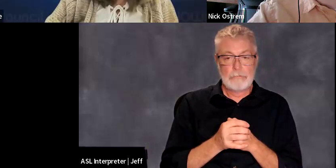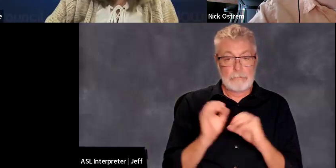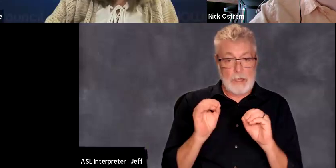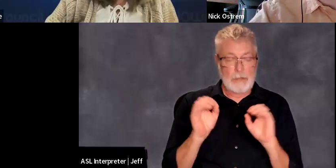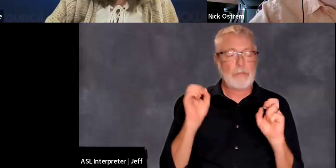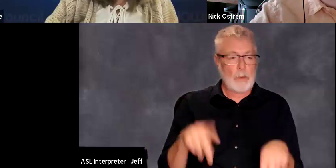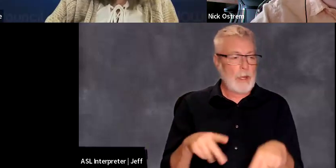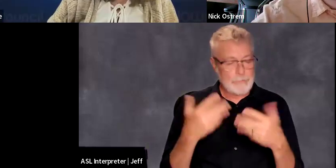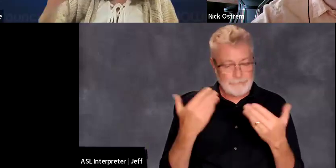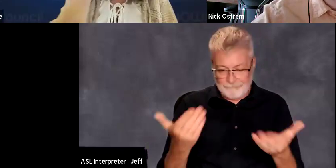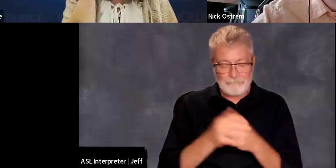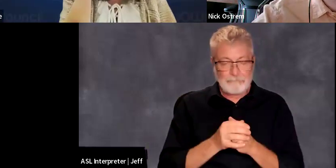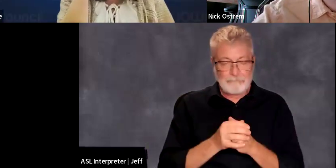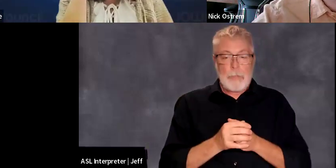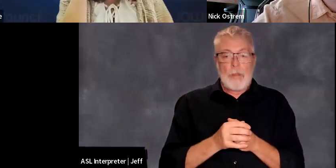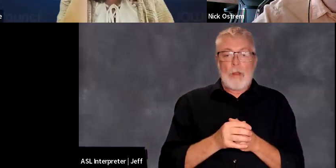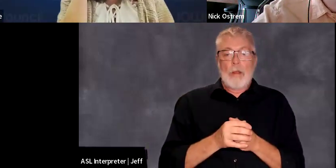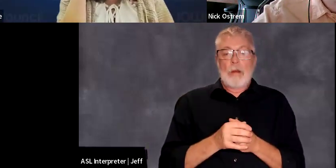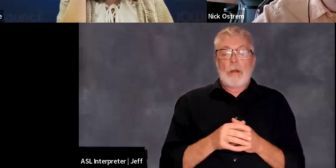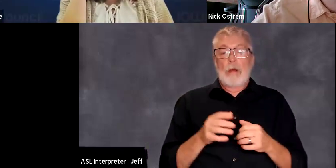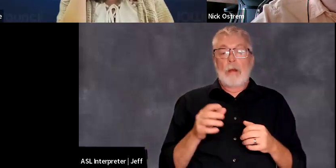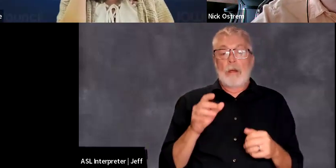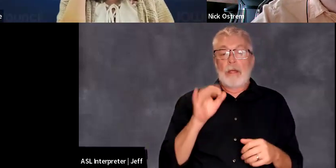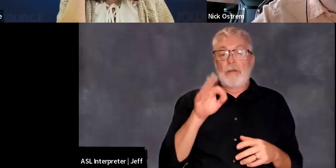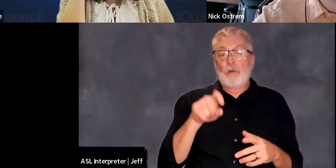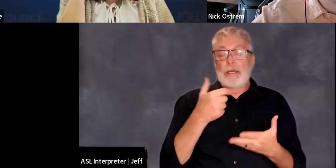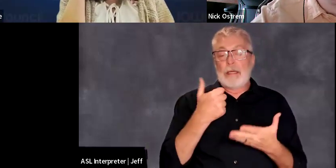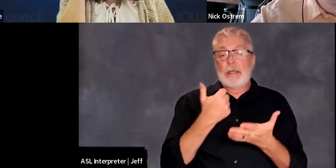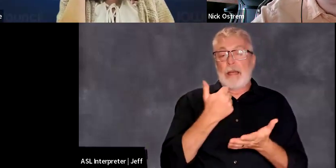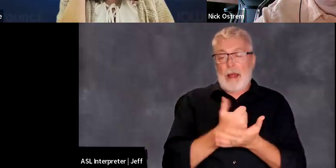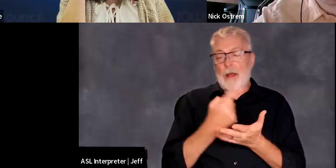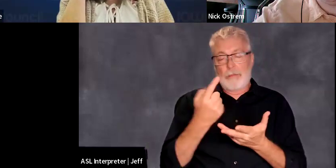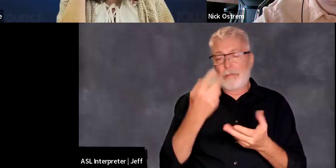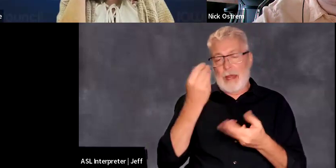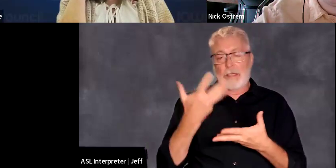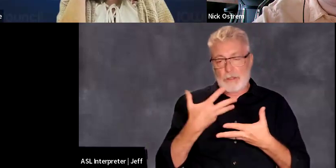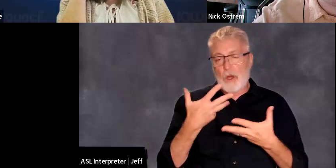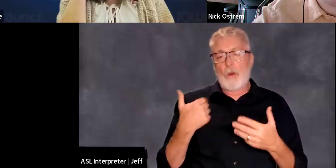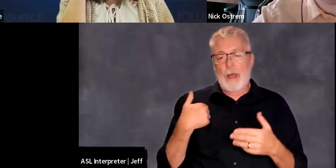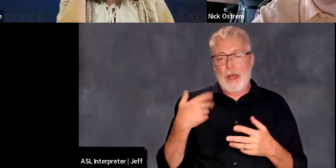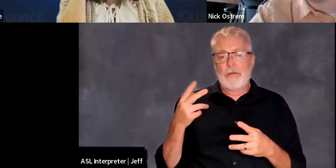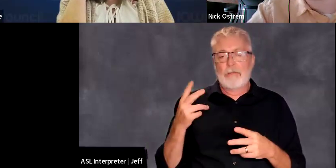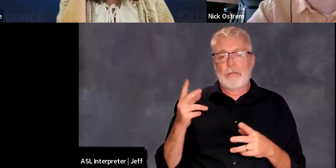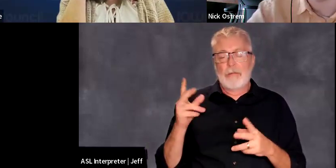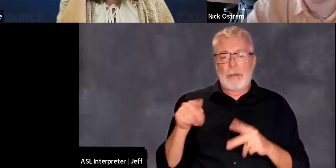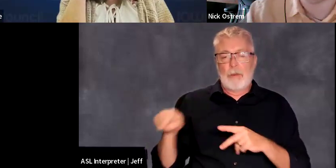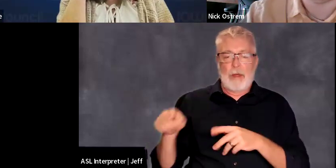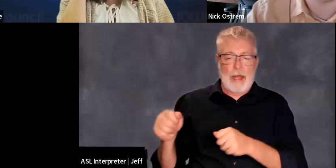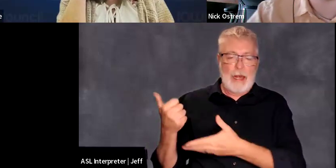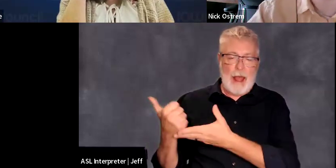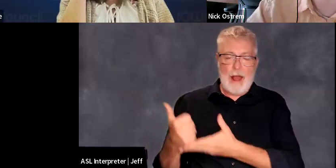Okay. So if you're in need of any help, please let us know. We've got a few people in chat who will be able to help